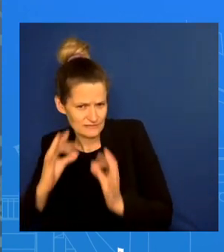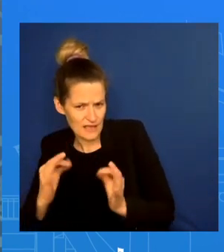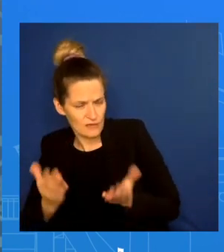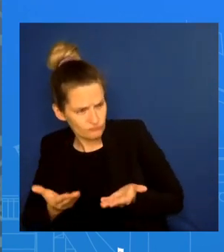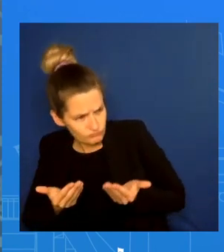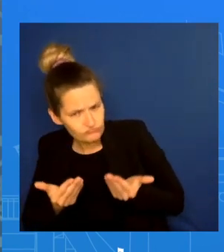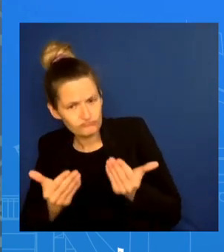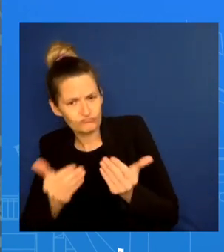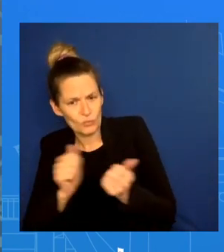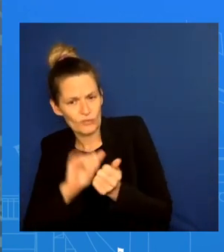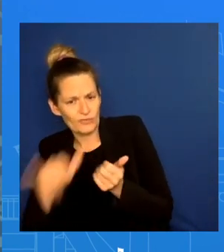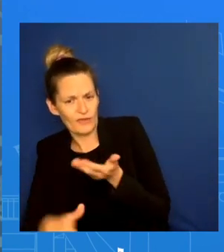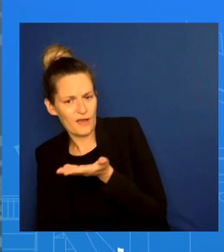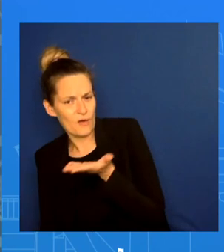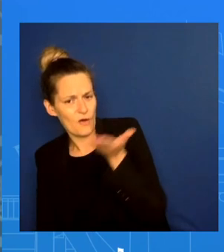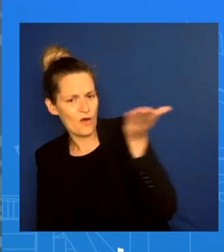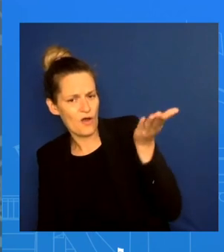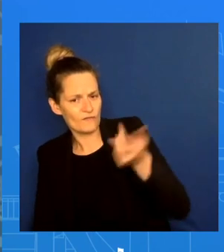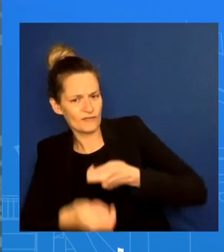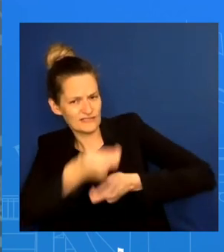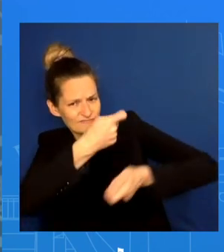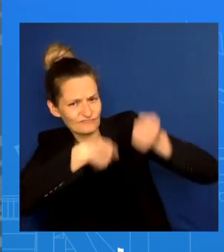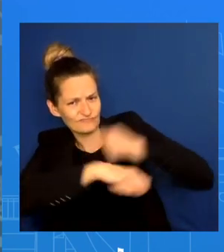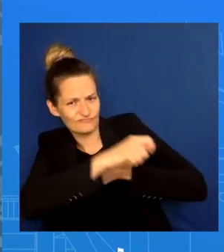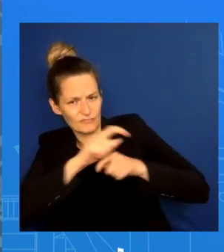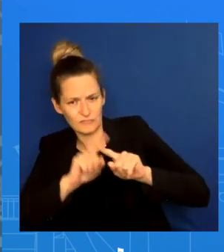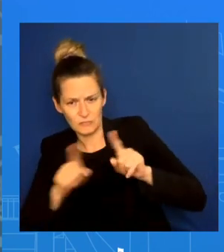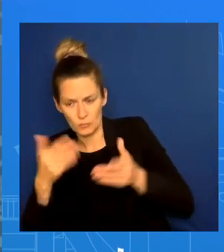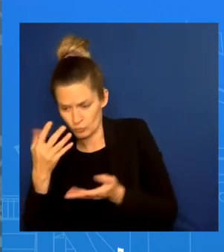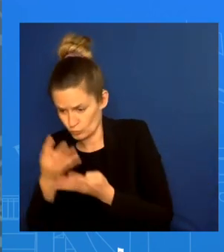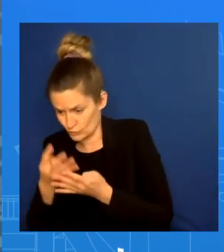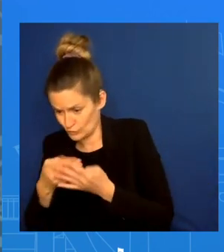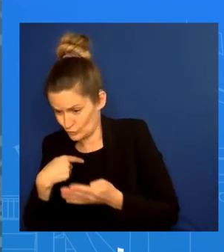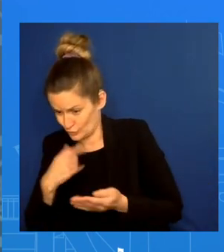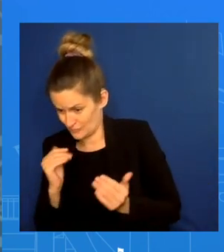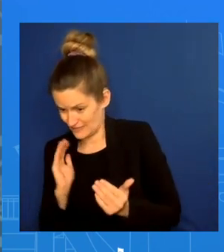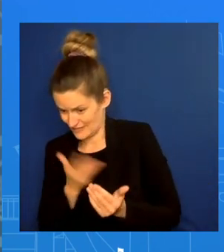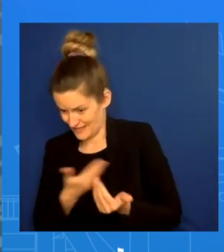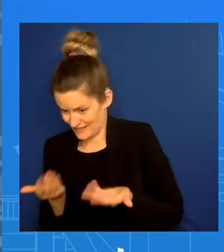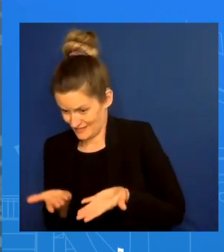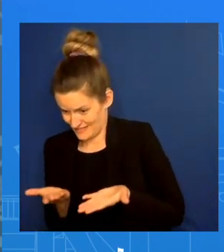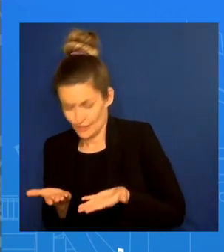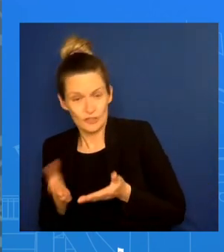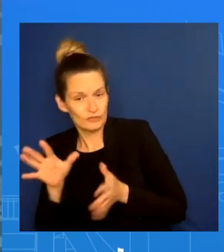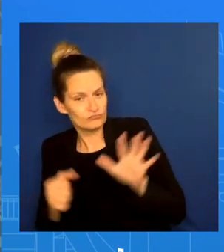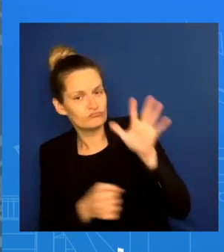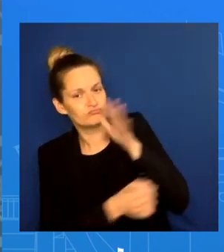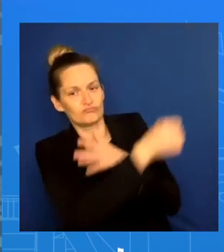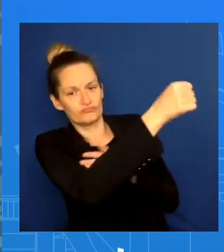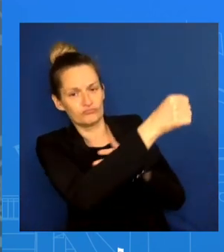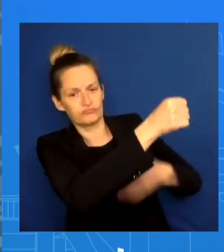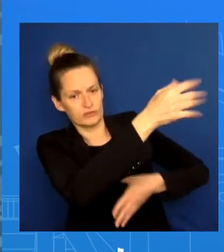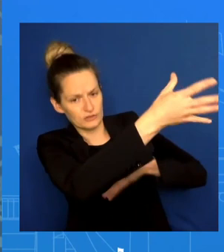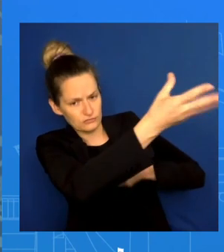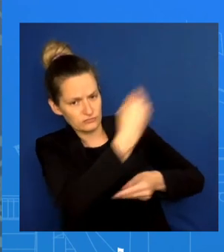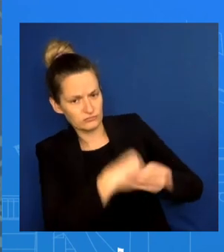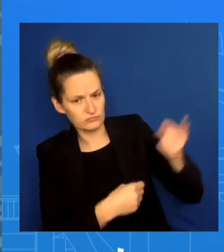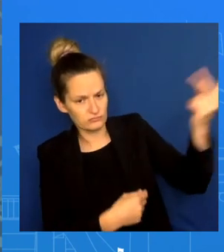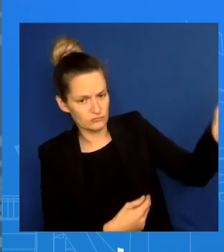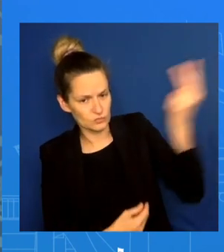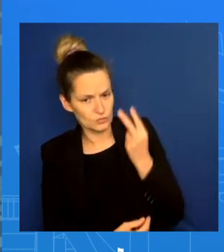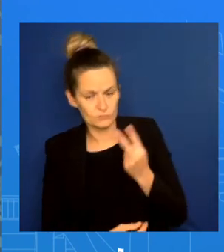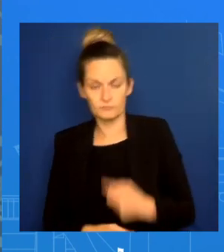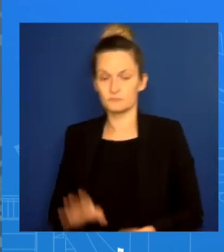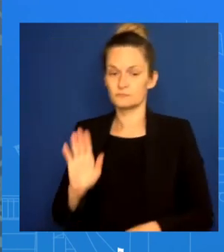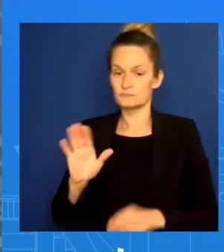mean, ultimately, your goal is to get Americans that are unjustly detained and held hostage home, back to their families where they belong,